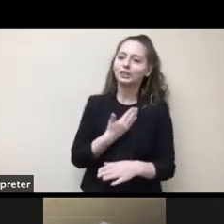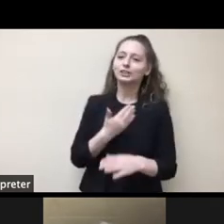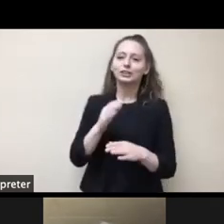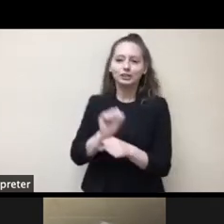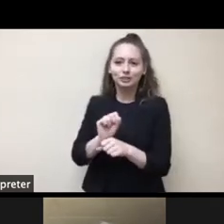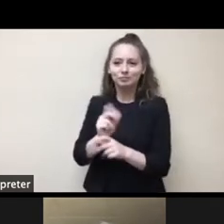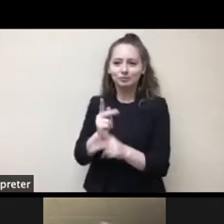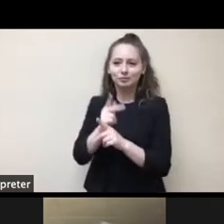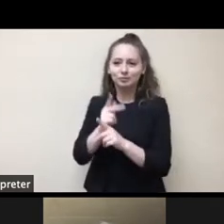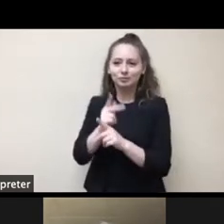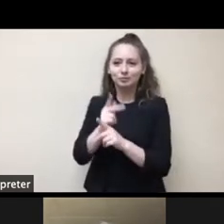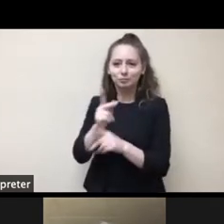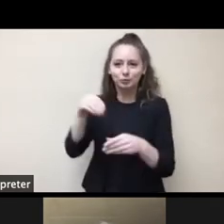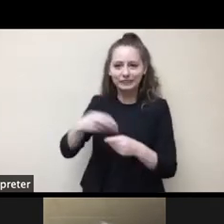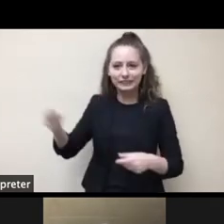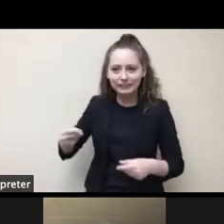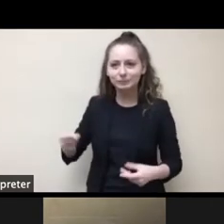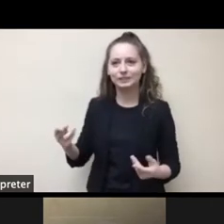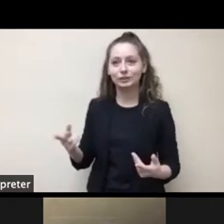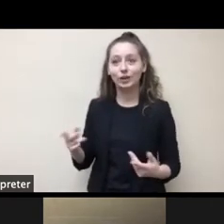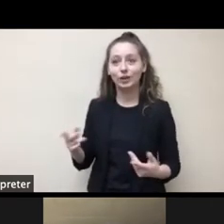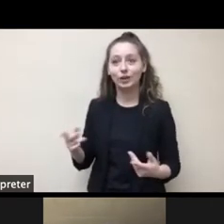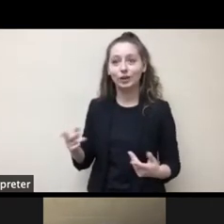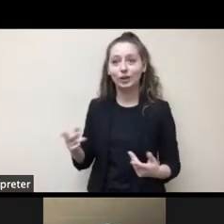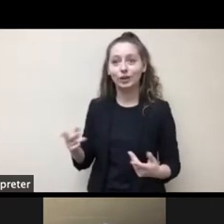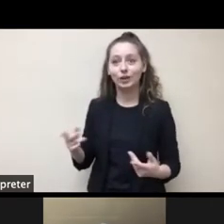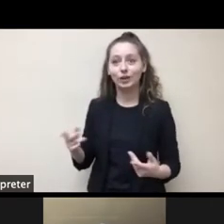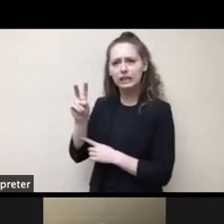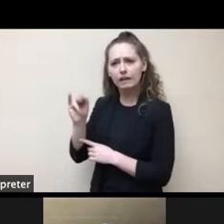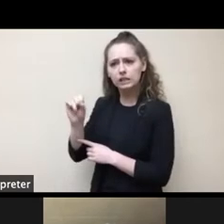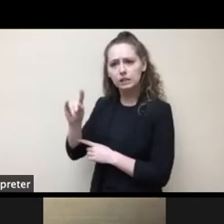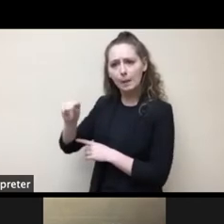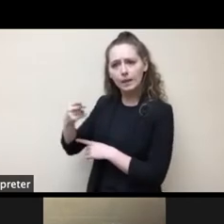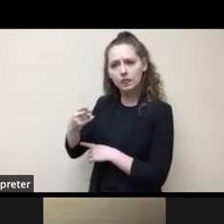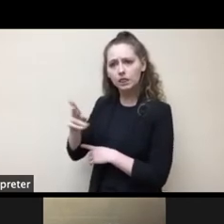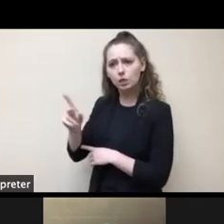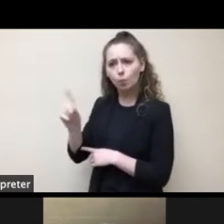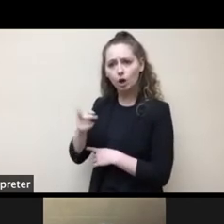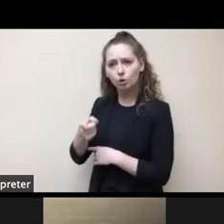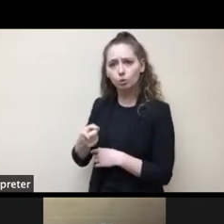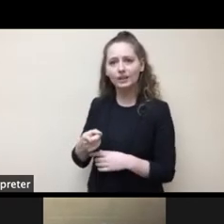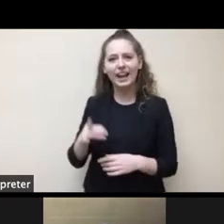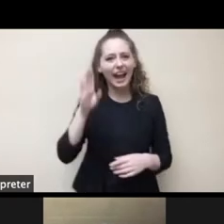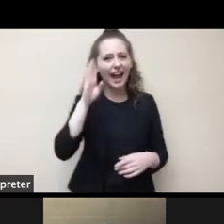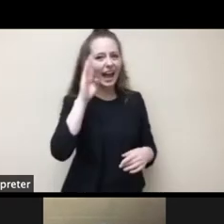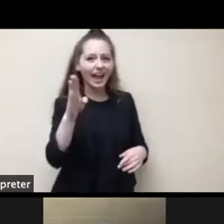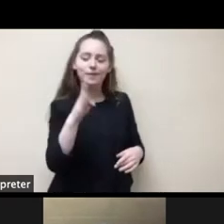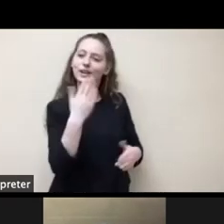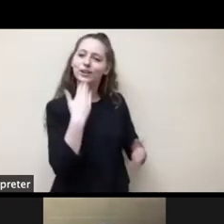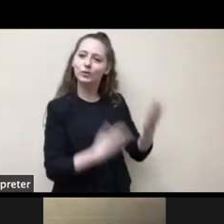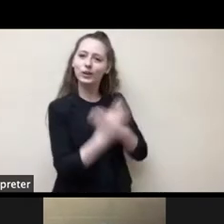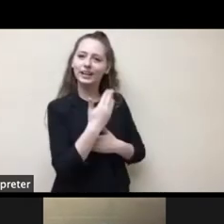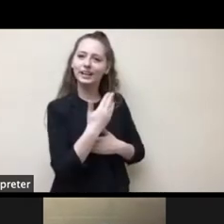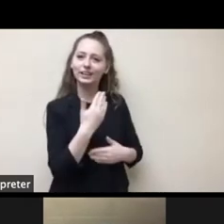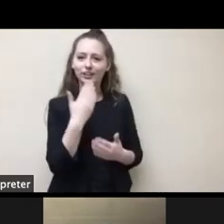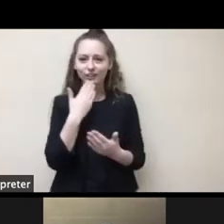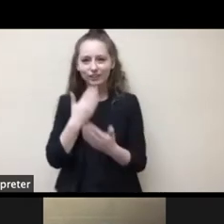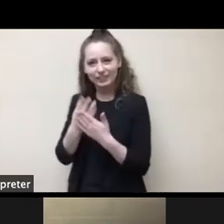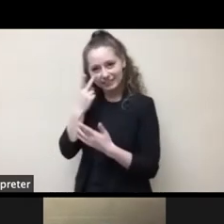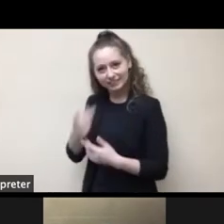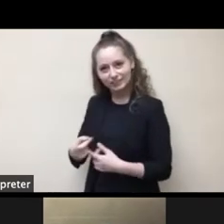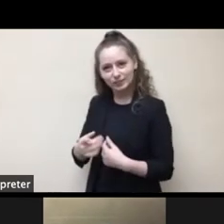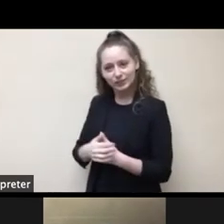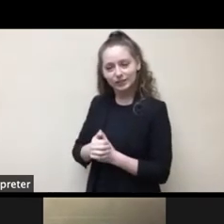Kevin Smith, where are you? Hi. Hi, Mayor. Good morning. Good to see you. Did you hear that last